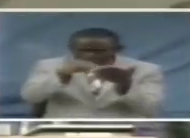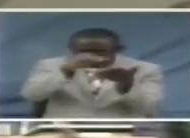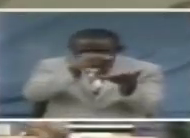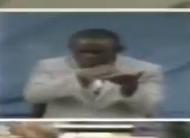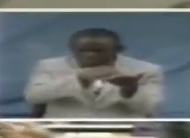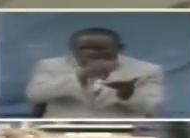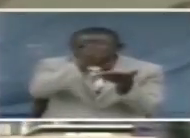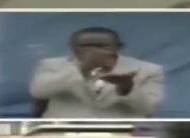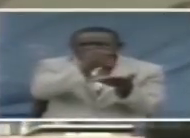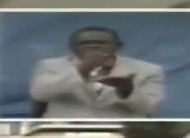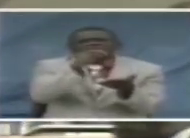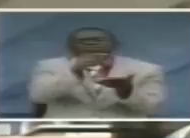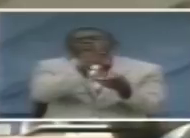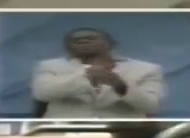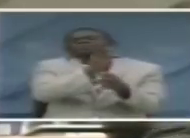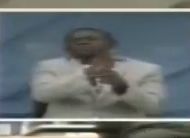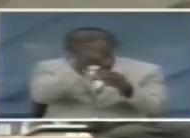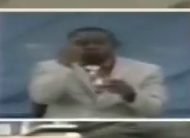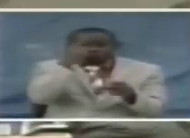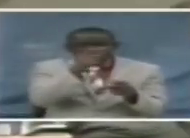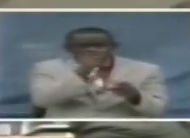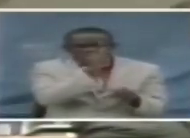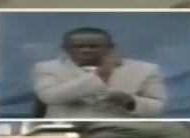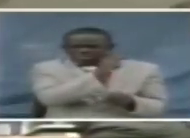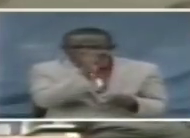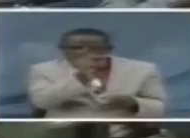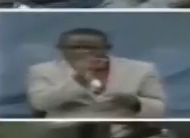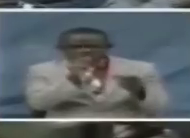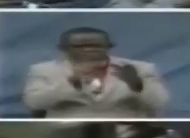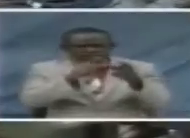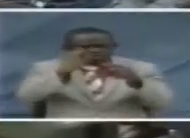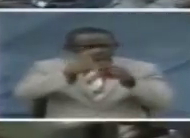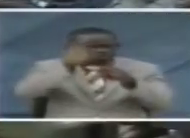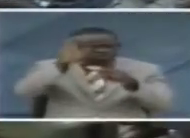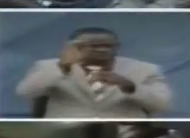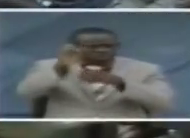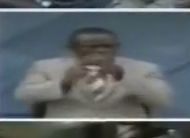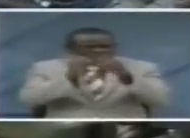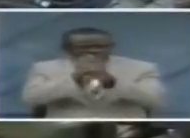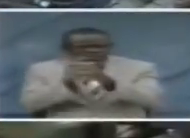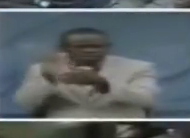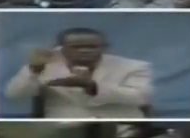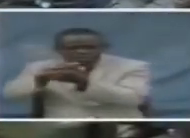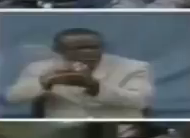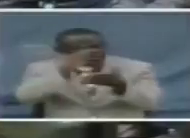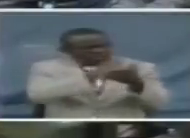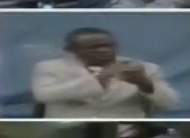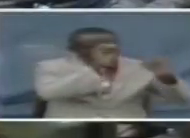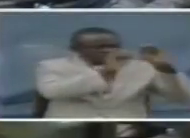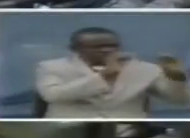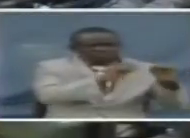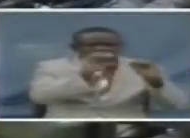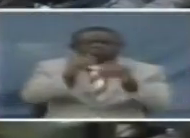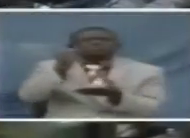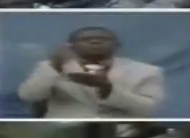940.5 million has been allocated for the construction of the Kenneth Kaunda and Copperbelt